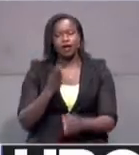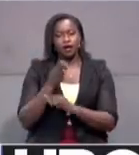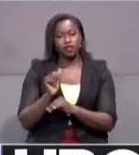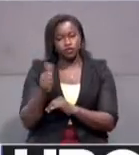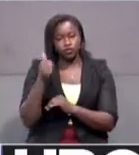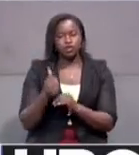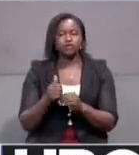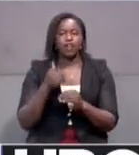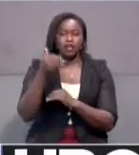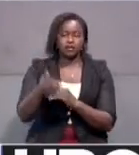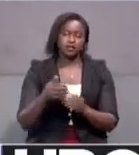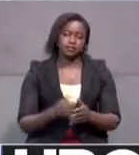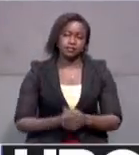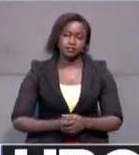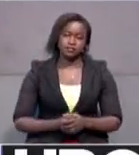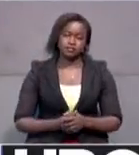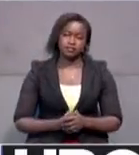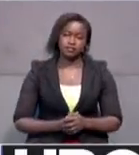Yes?